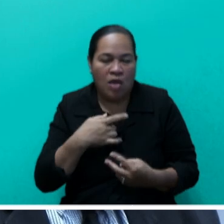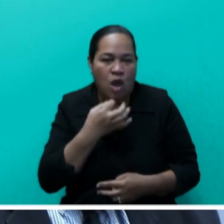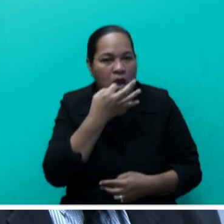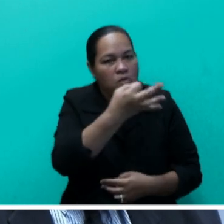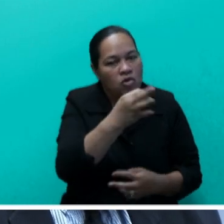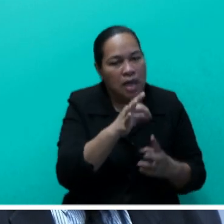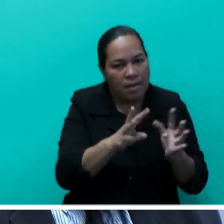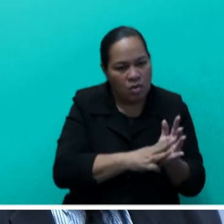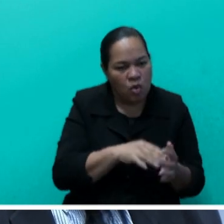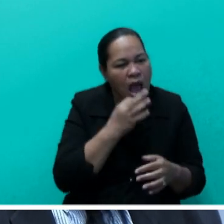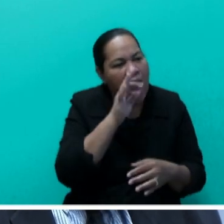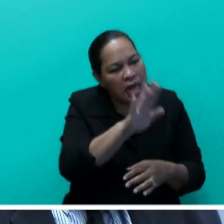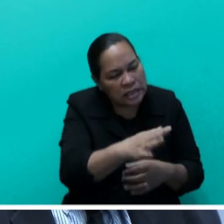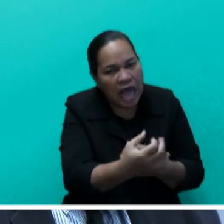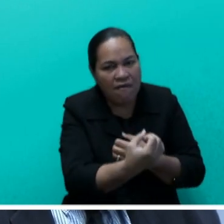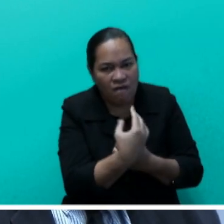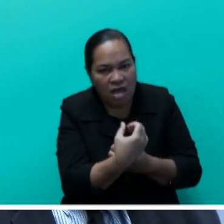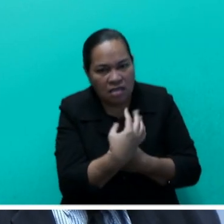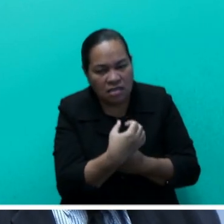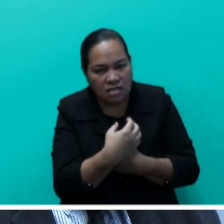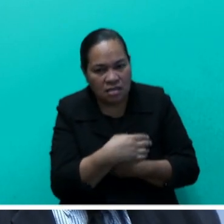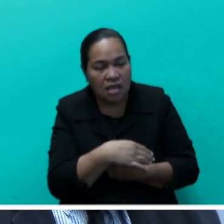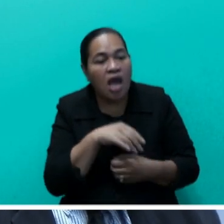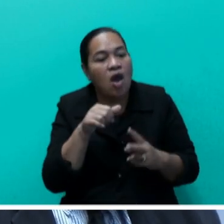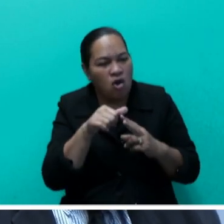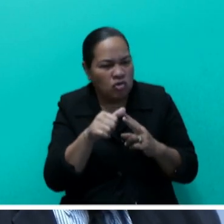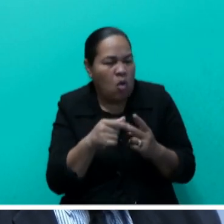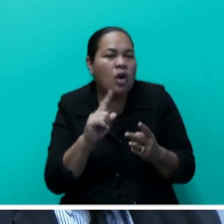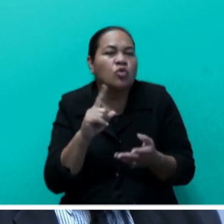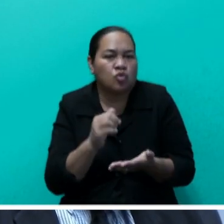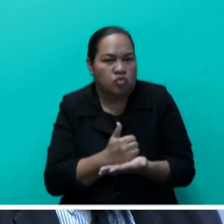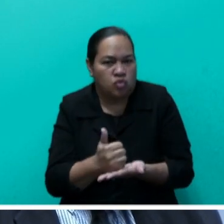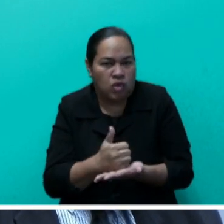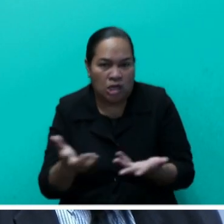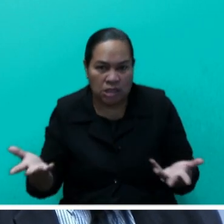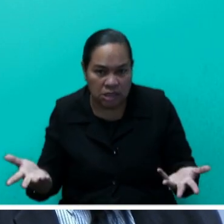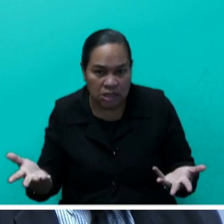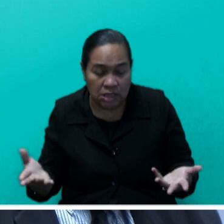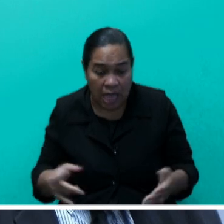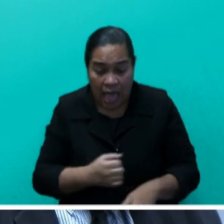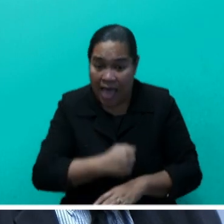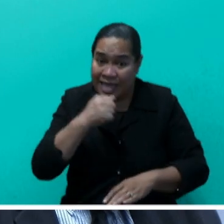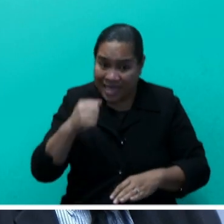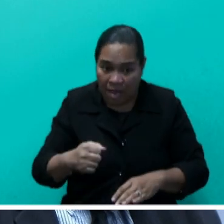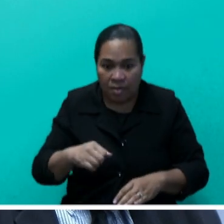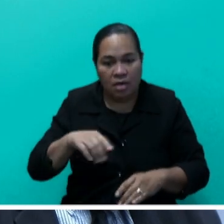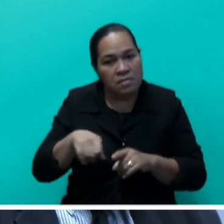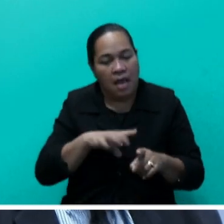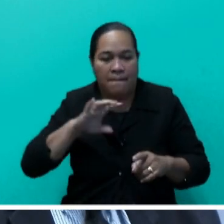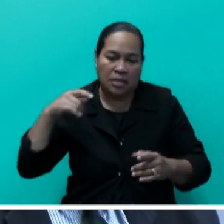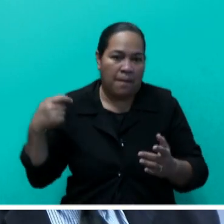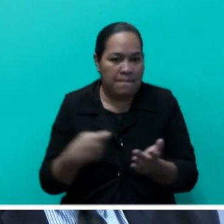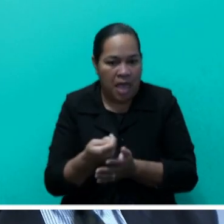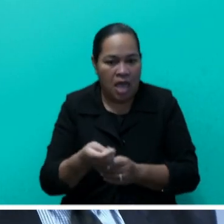seek his advice and concurrence on the course of action. Government would have to pay the bonus